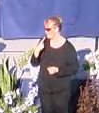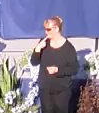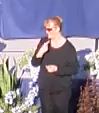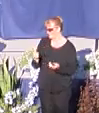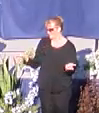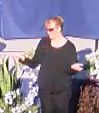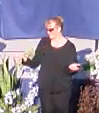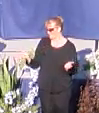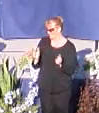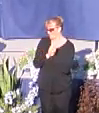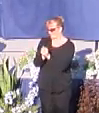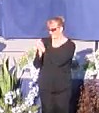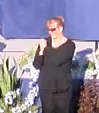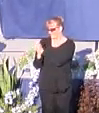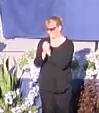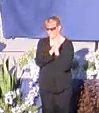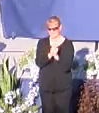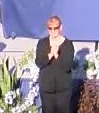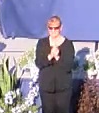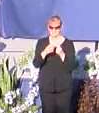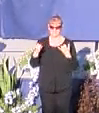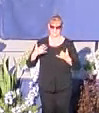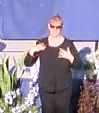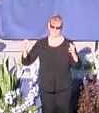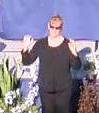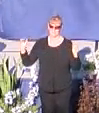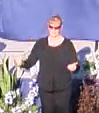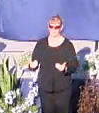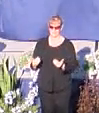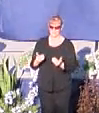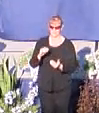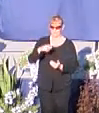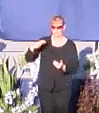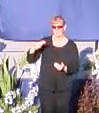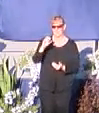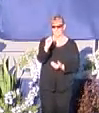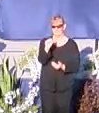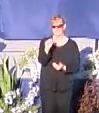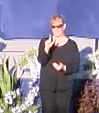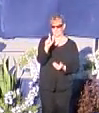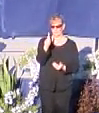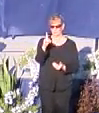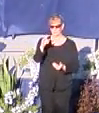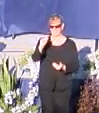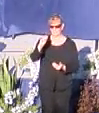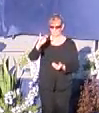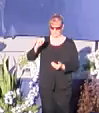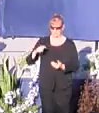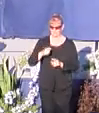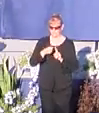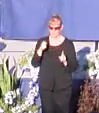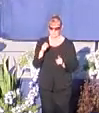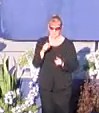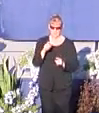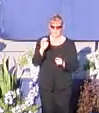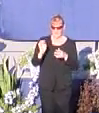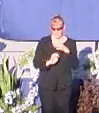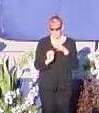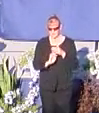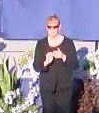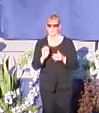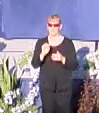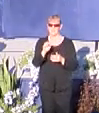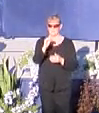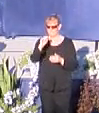Congratulations. I would now like to introduce salutatorian Carly Jacobs. Carly attended Livingston Elementary, McLaughlin Middle